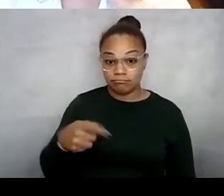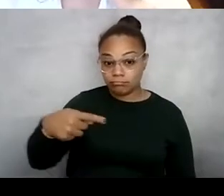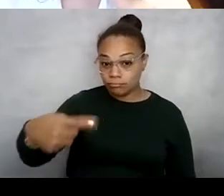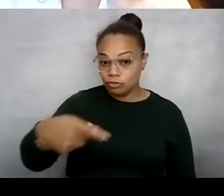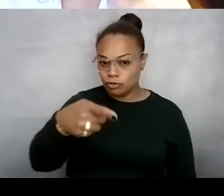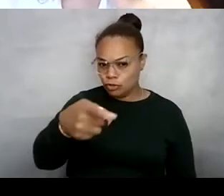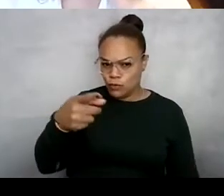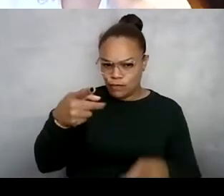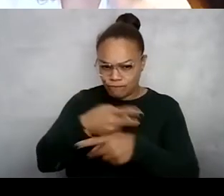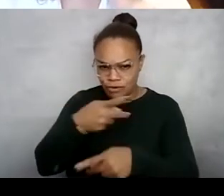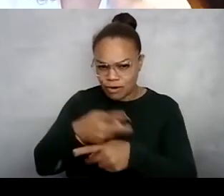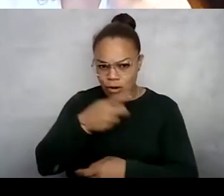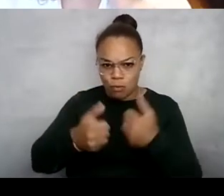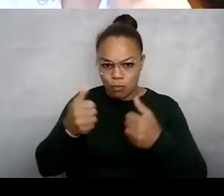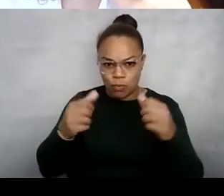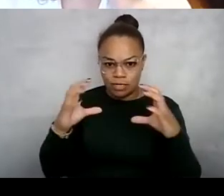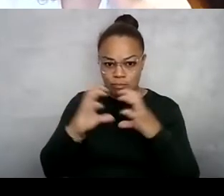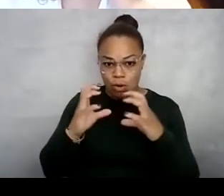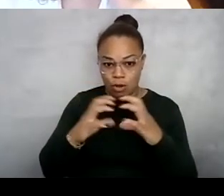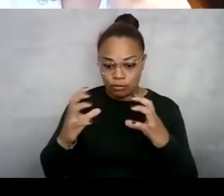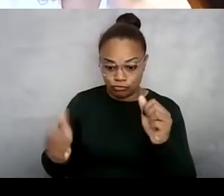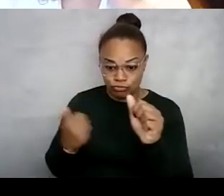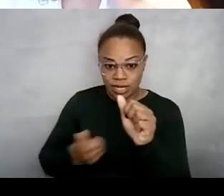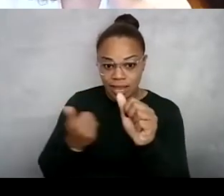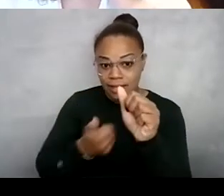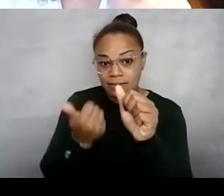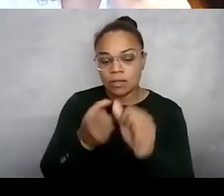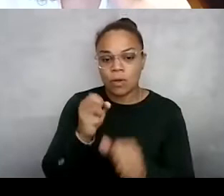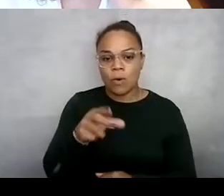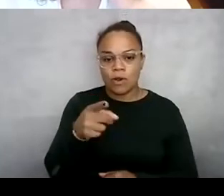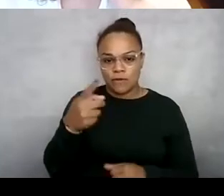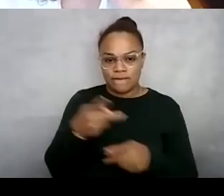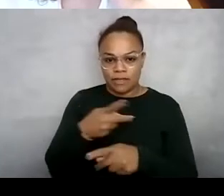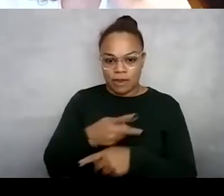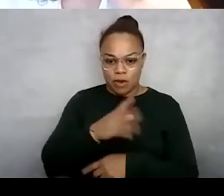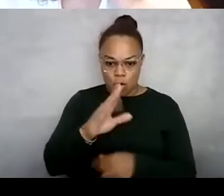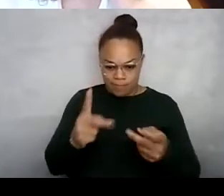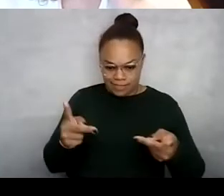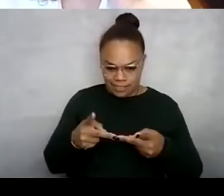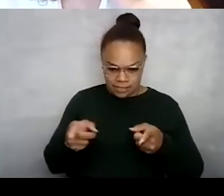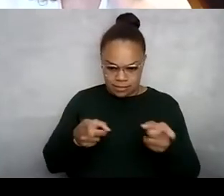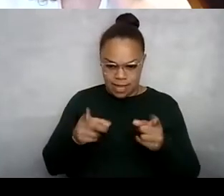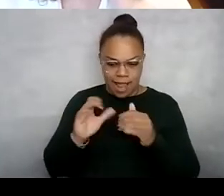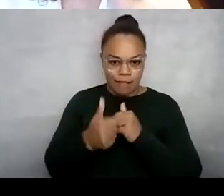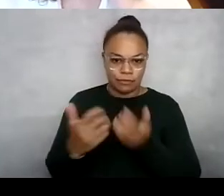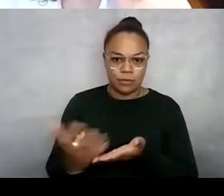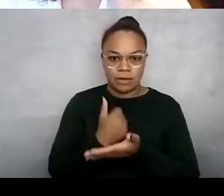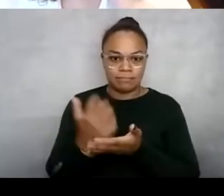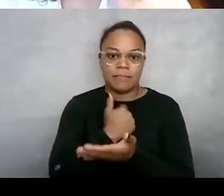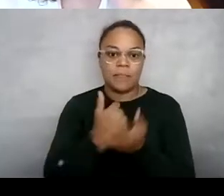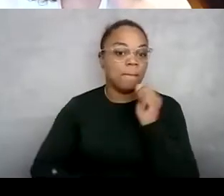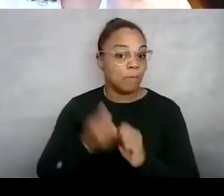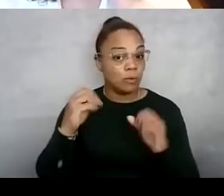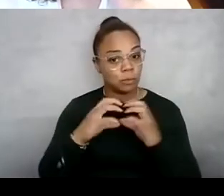you figure out where you are so that you can collect perhaps the most balls? And so I think that the centering